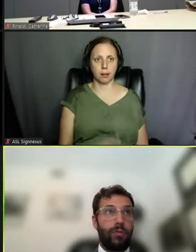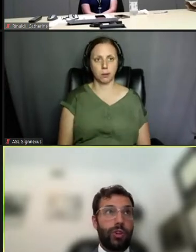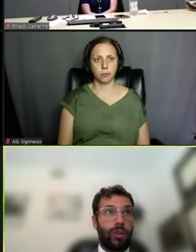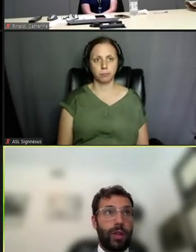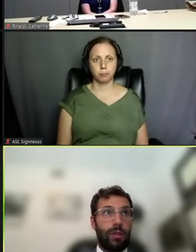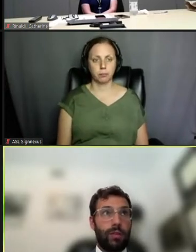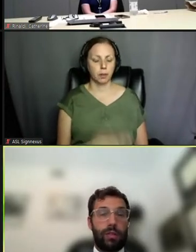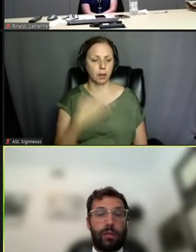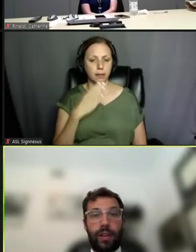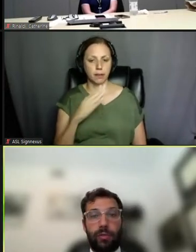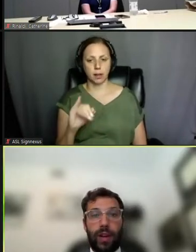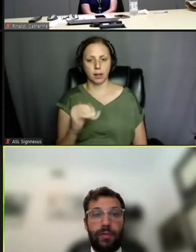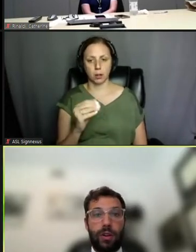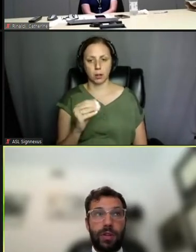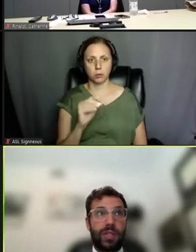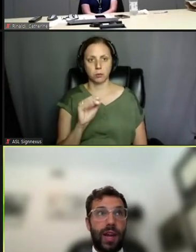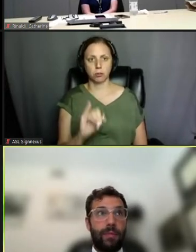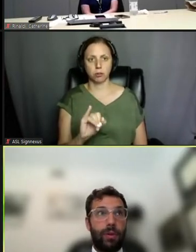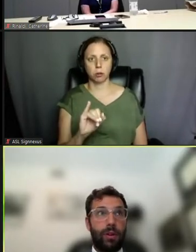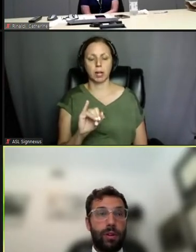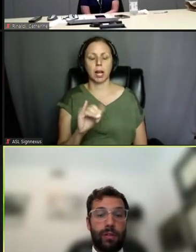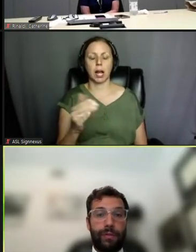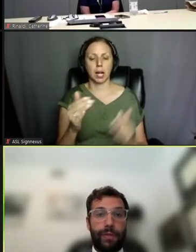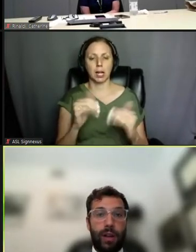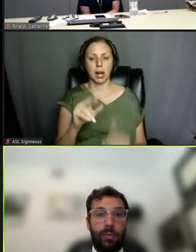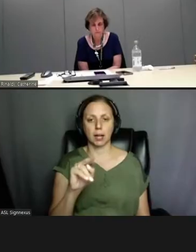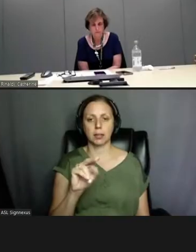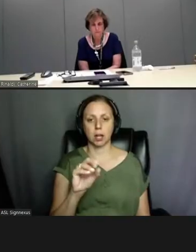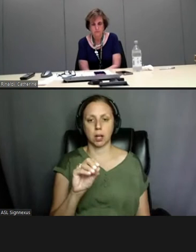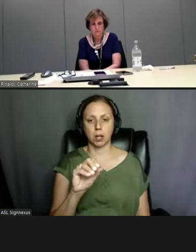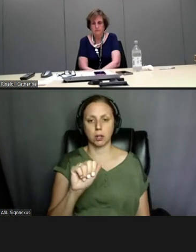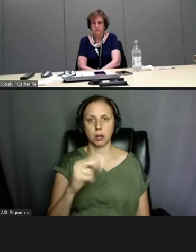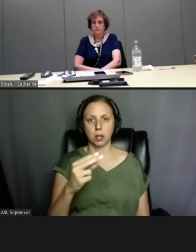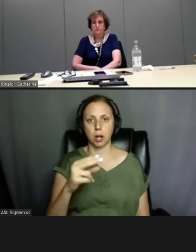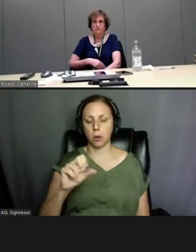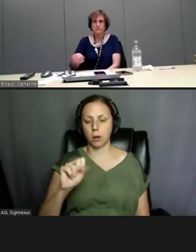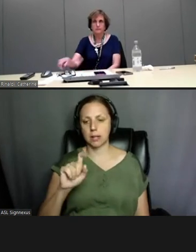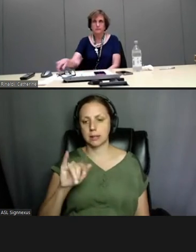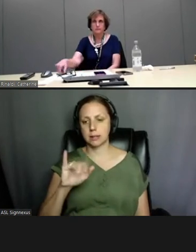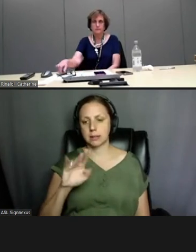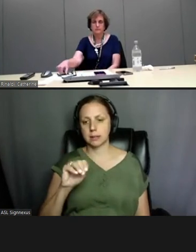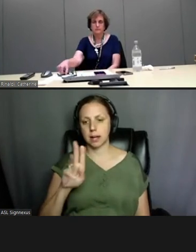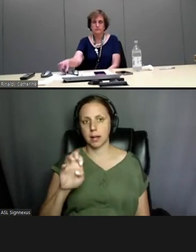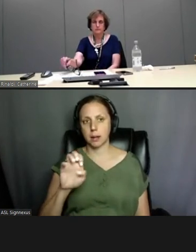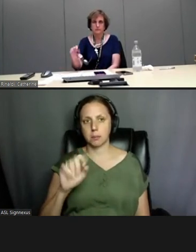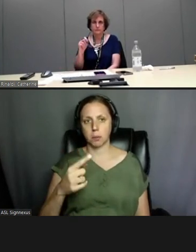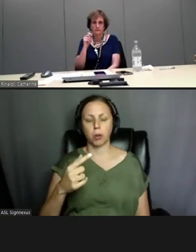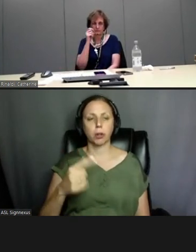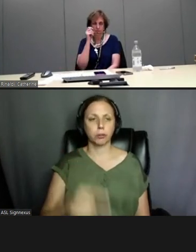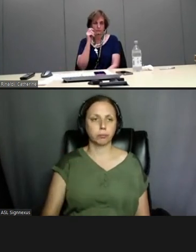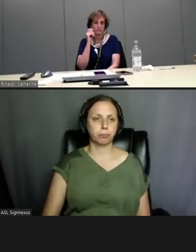Thank you, Jody. So next we're gonna have Noah Steinberg, followed by Cheryl Moyne.